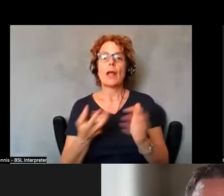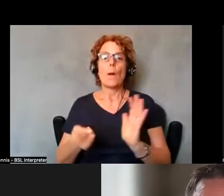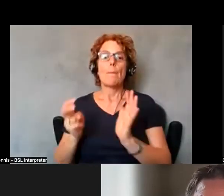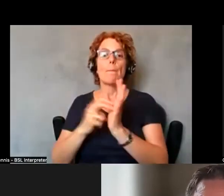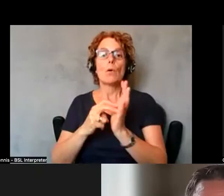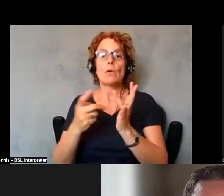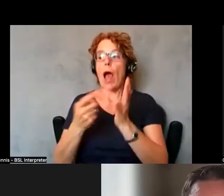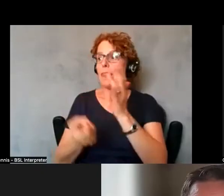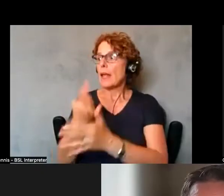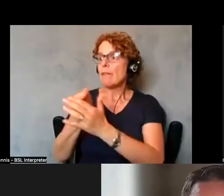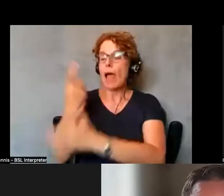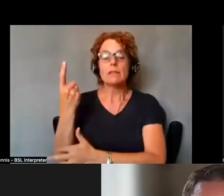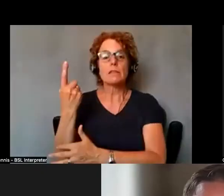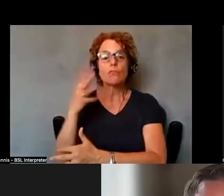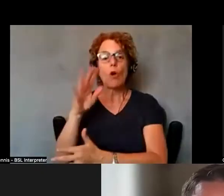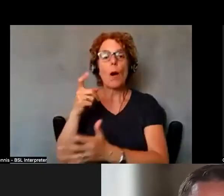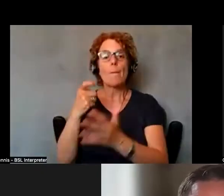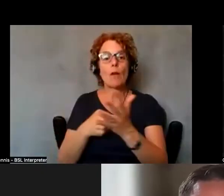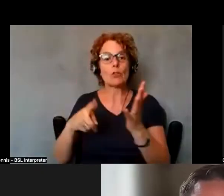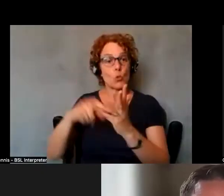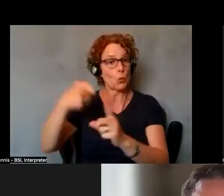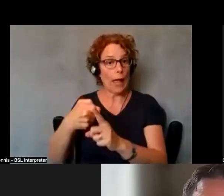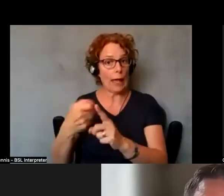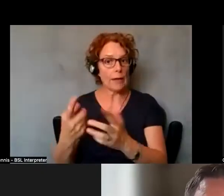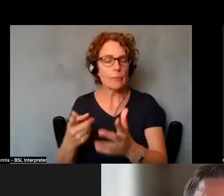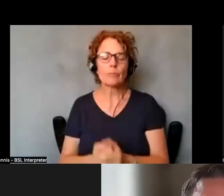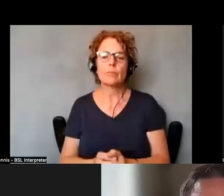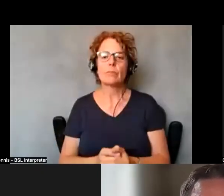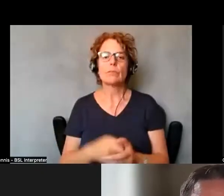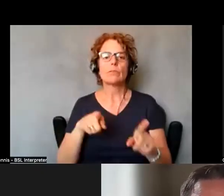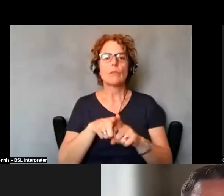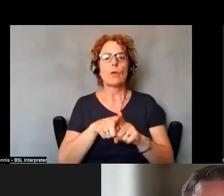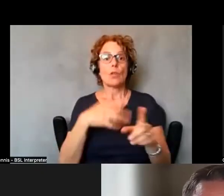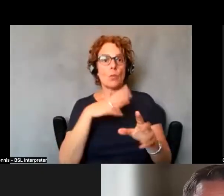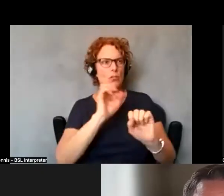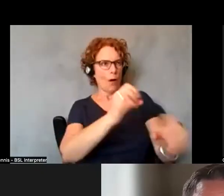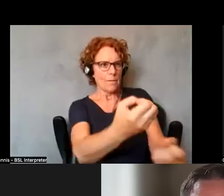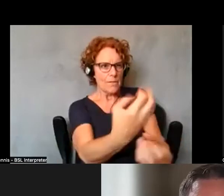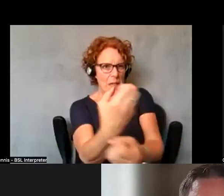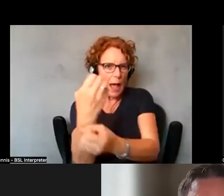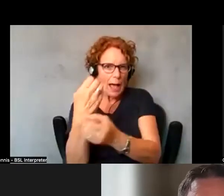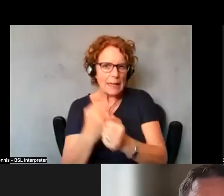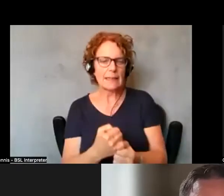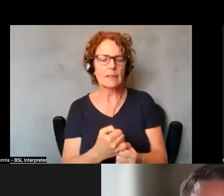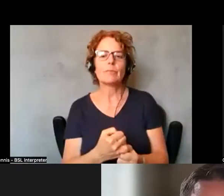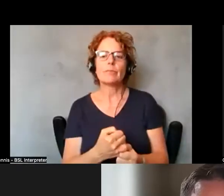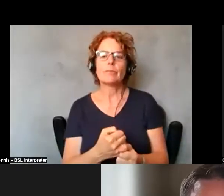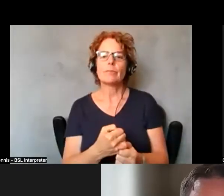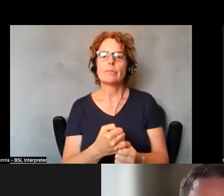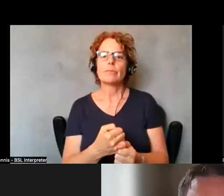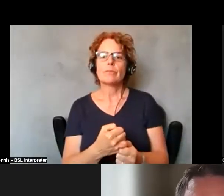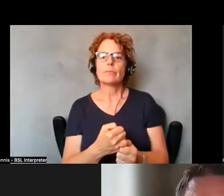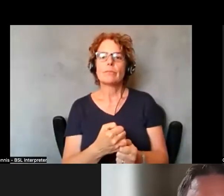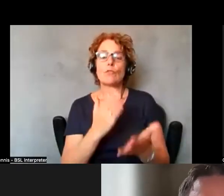events that Retina UK are holding. We'll also be seeking your feedback on today's session, and it's